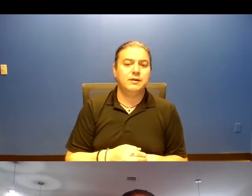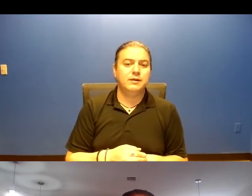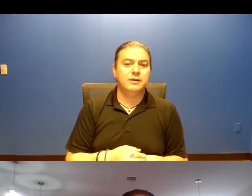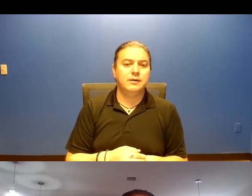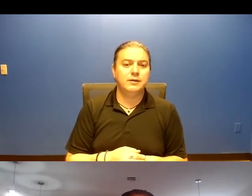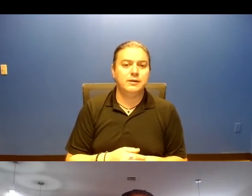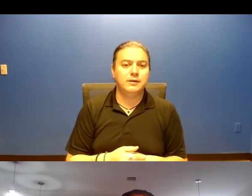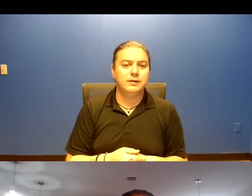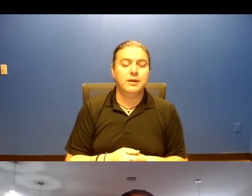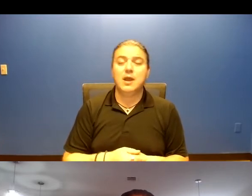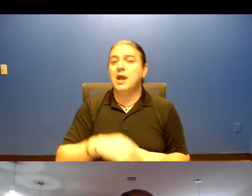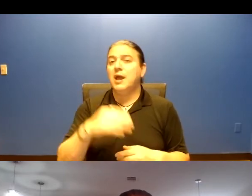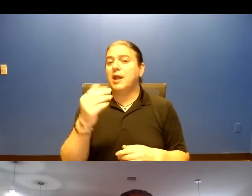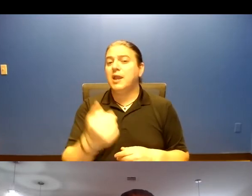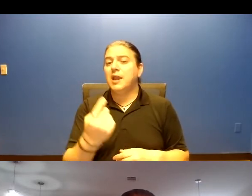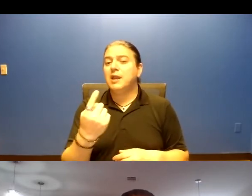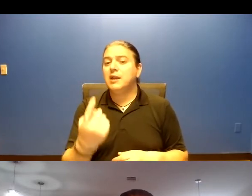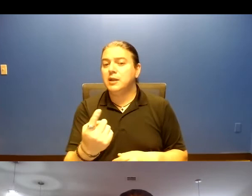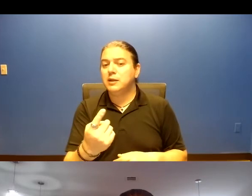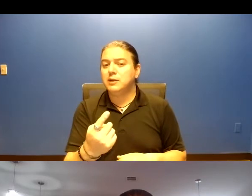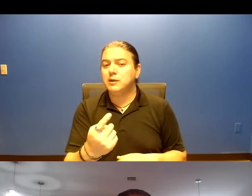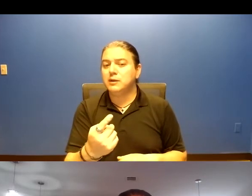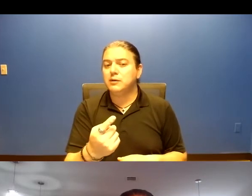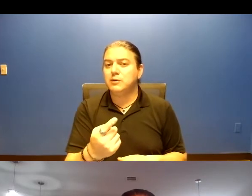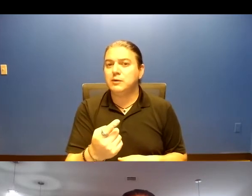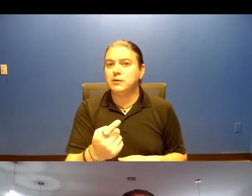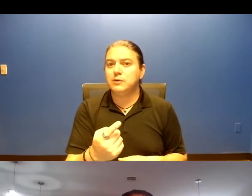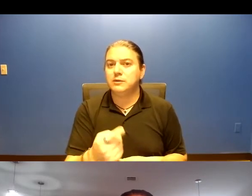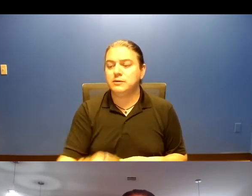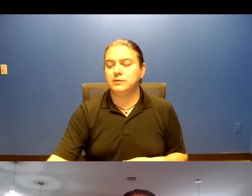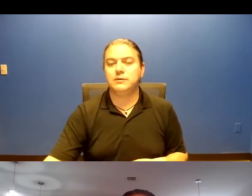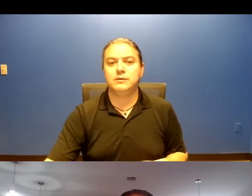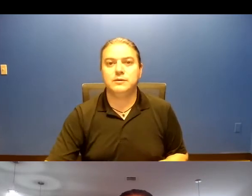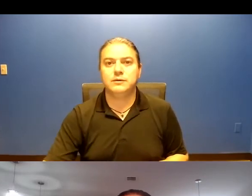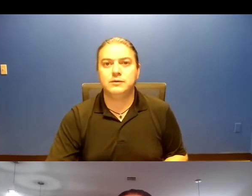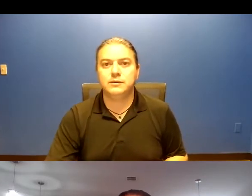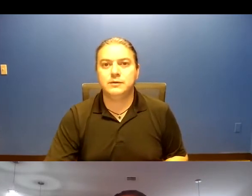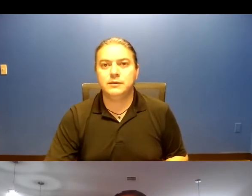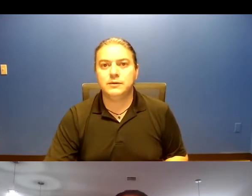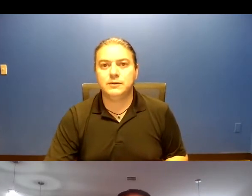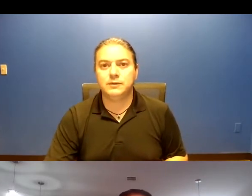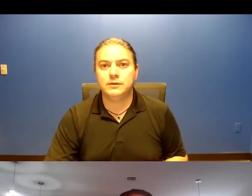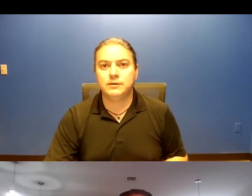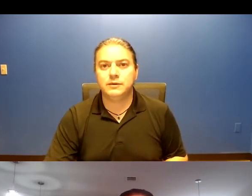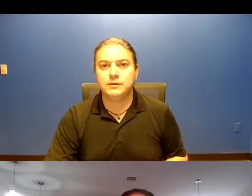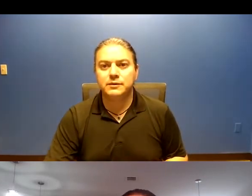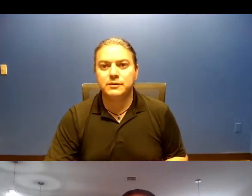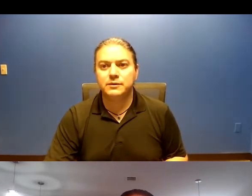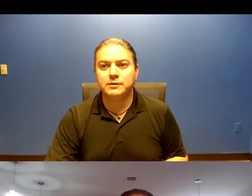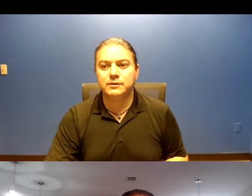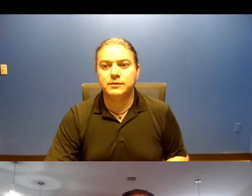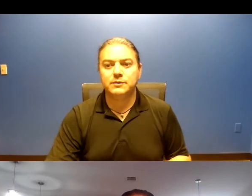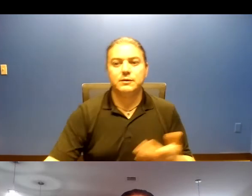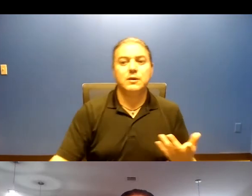Pretty much anyone who is fortunate enough to age will eventually need a walker or